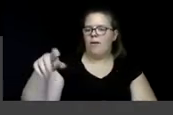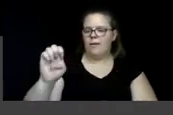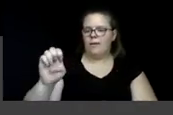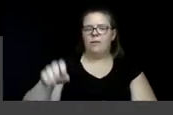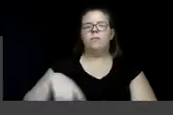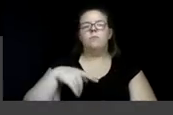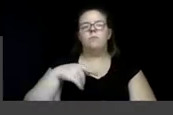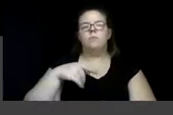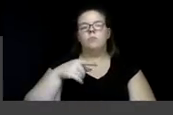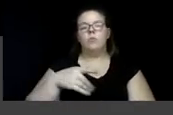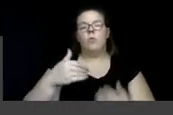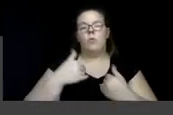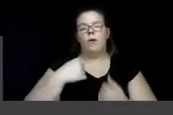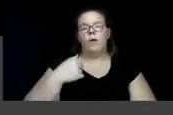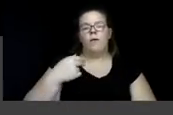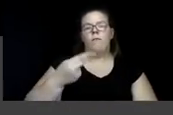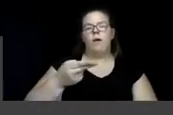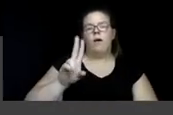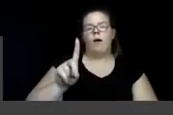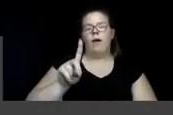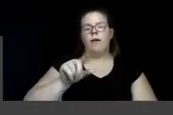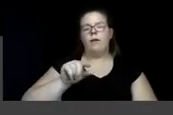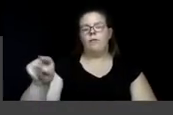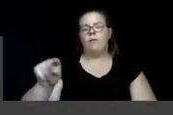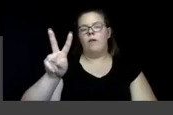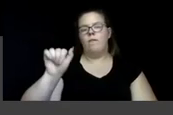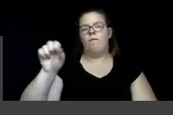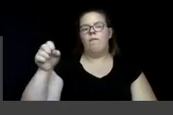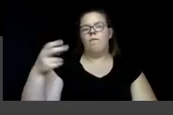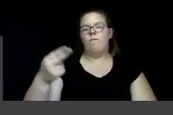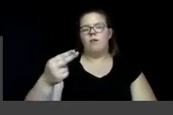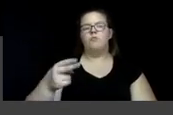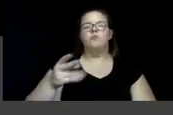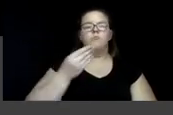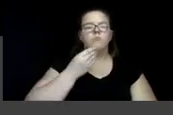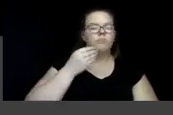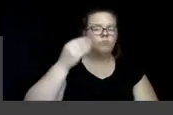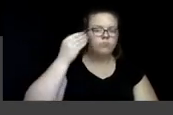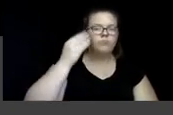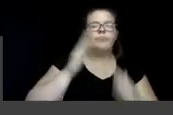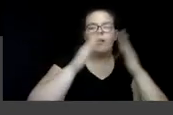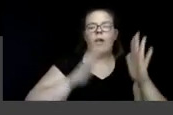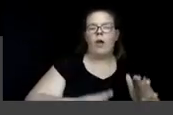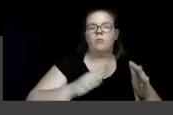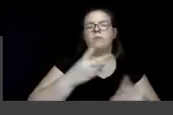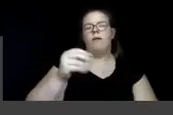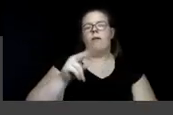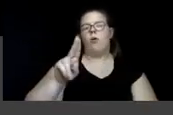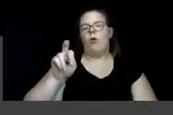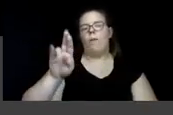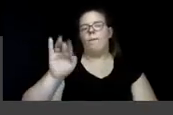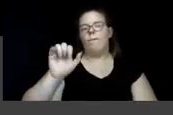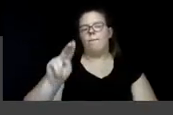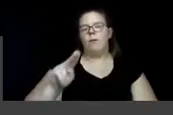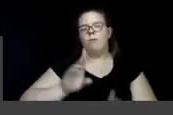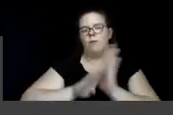have HUD-VASH. It's a housing and urban development supportive housing program. What